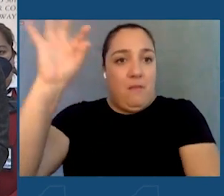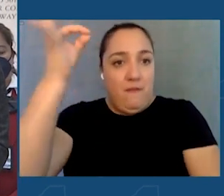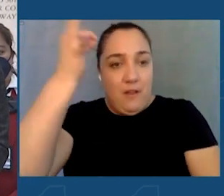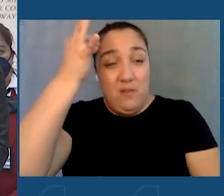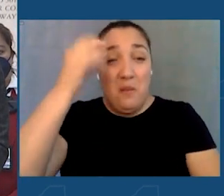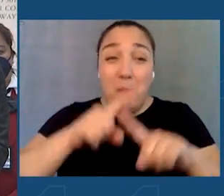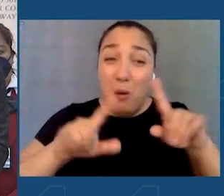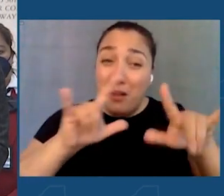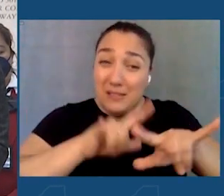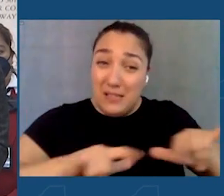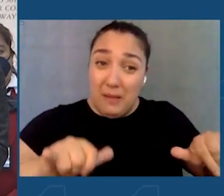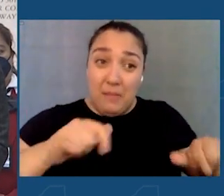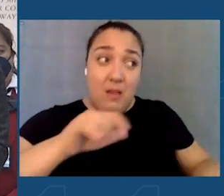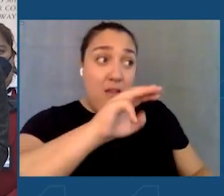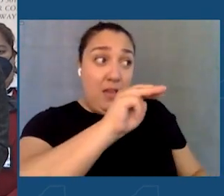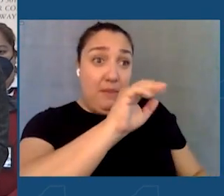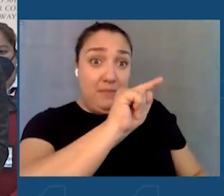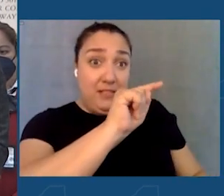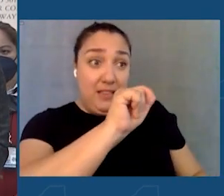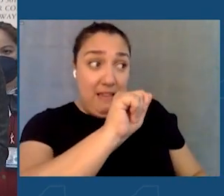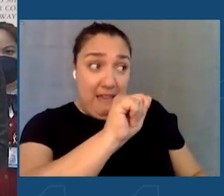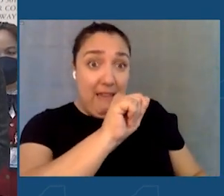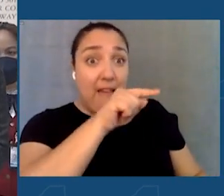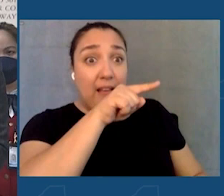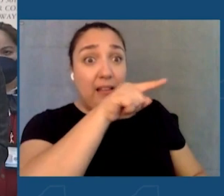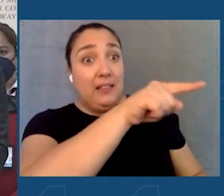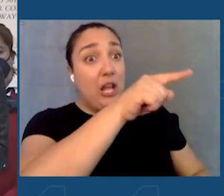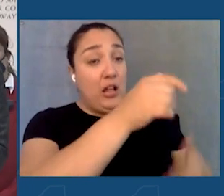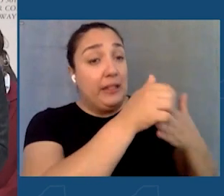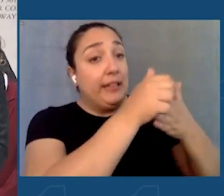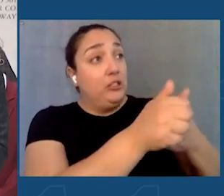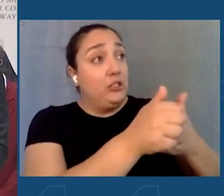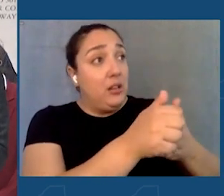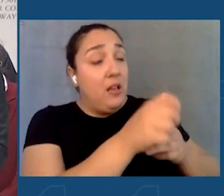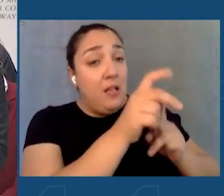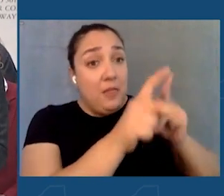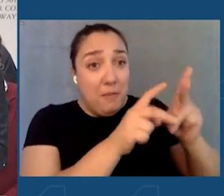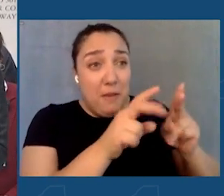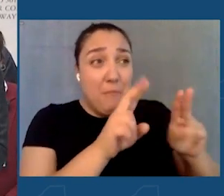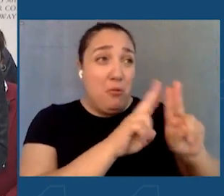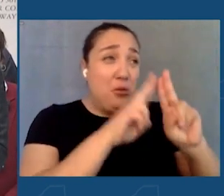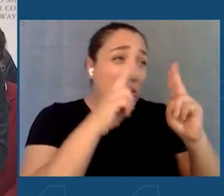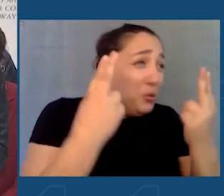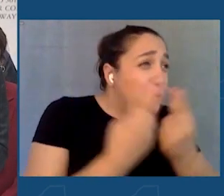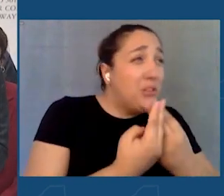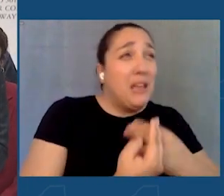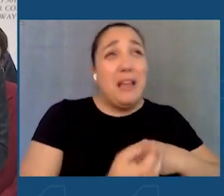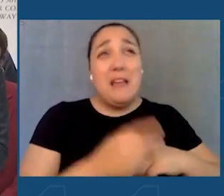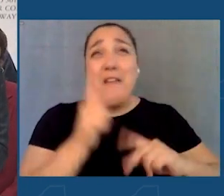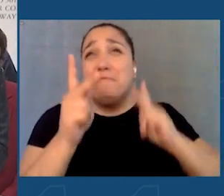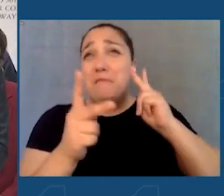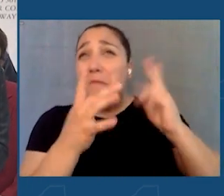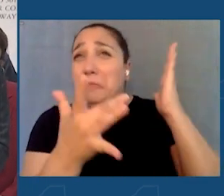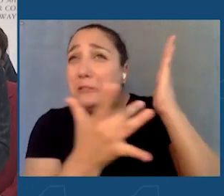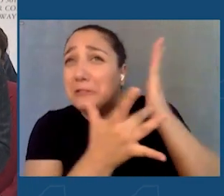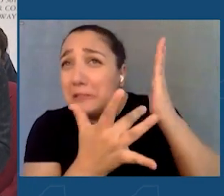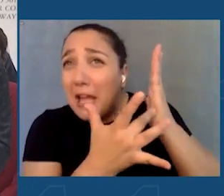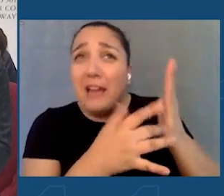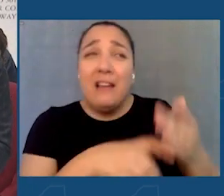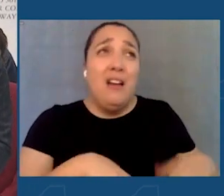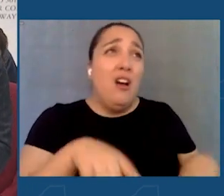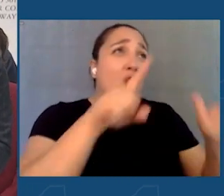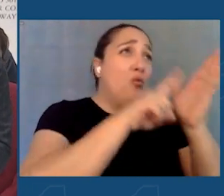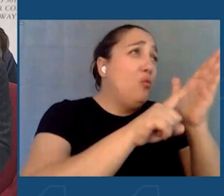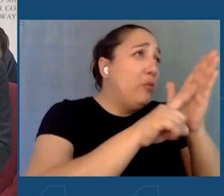MTA and the leadership of all of the people, the unions, the technicians, the researchers,